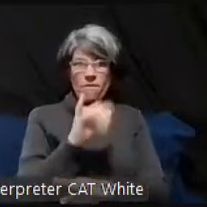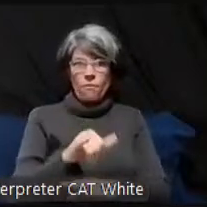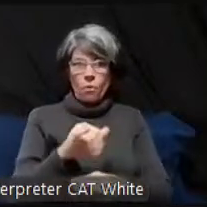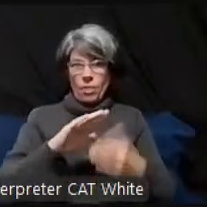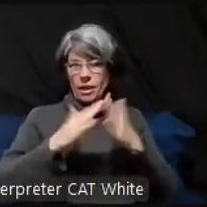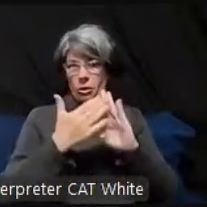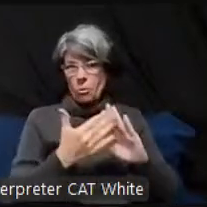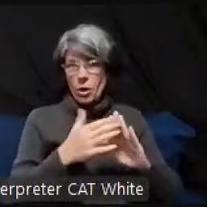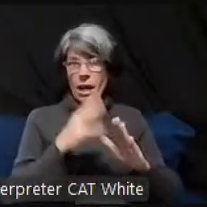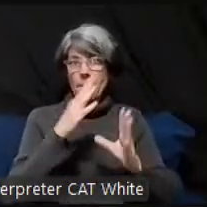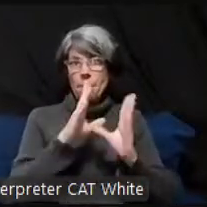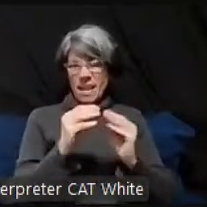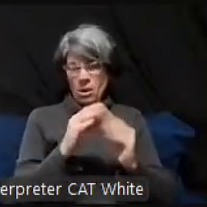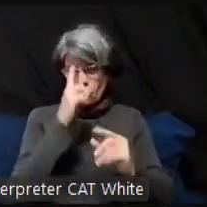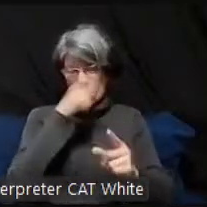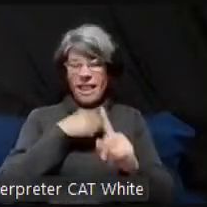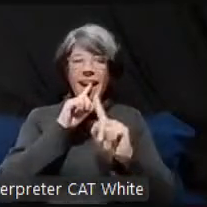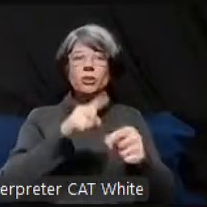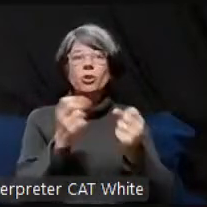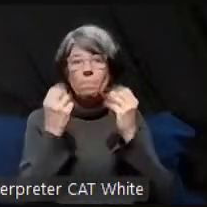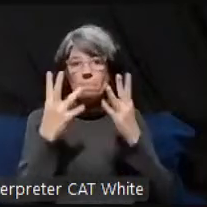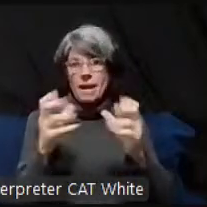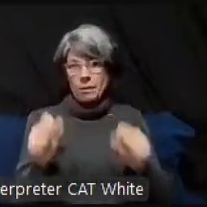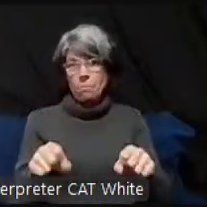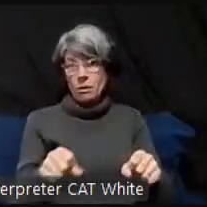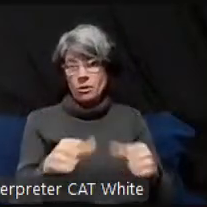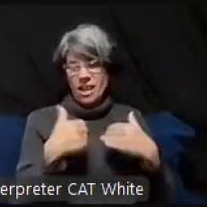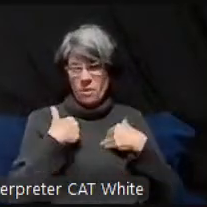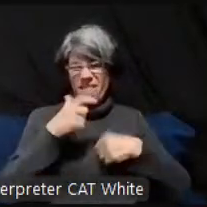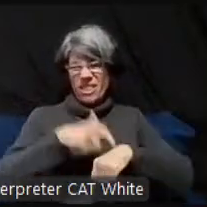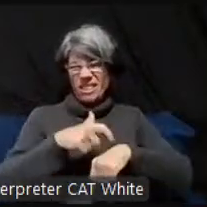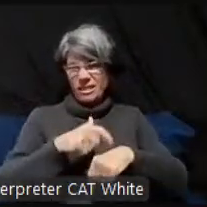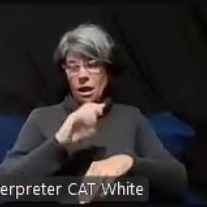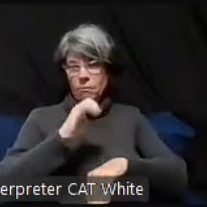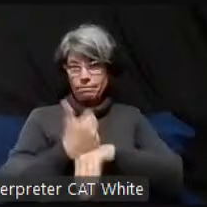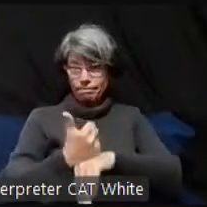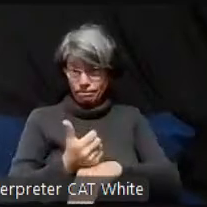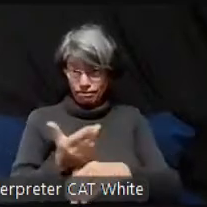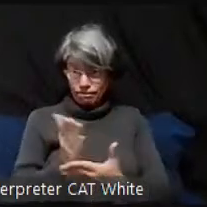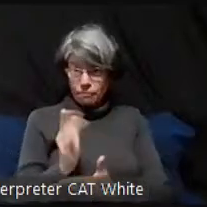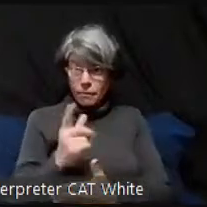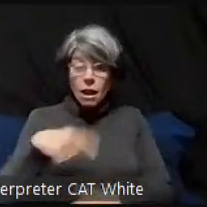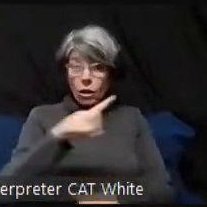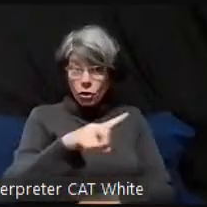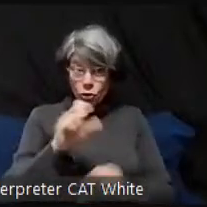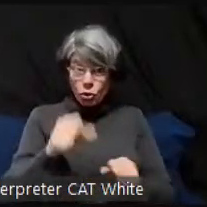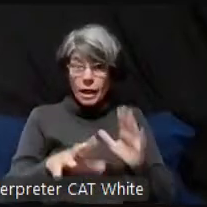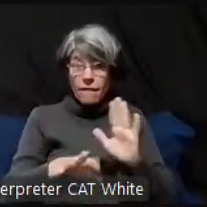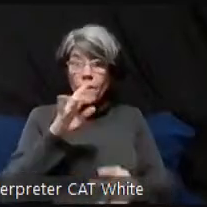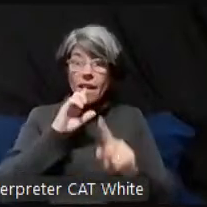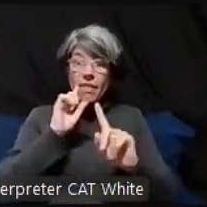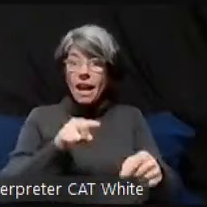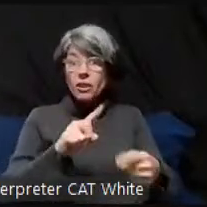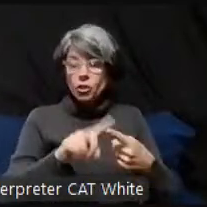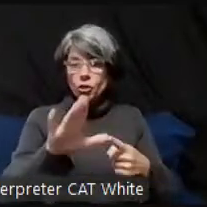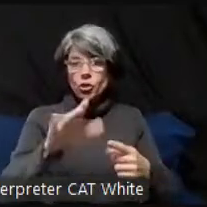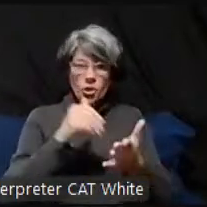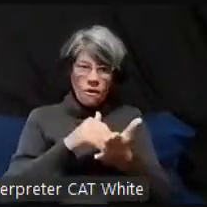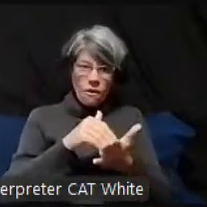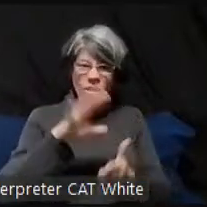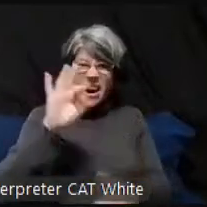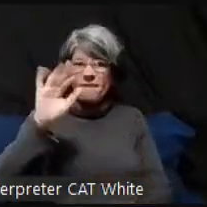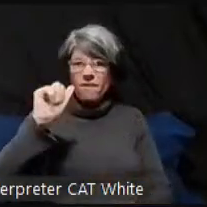meeting, and we will answer as many of them as we have the time allotted. As a reminder, you can find answers to your frequently